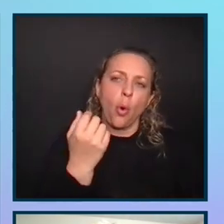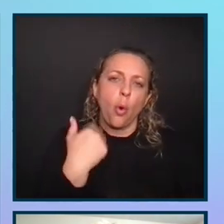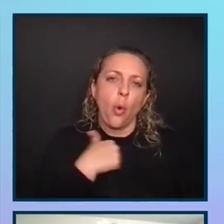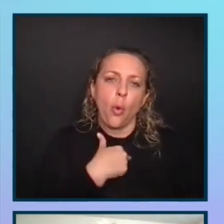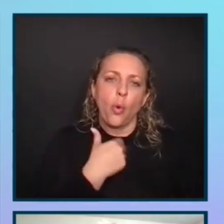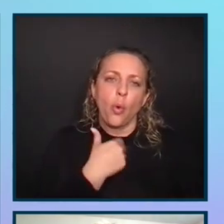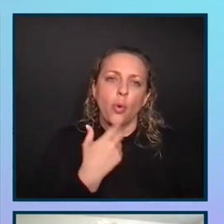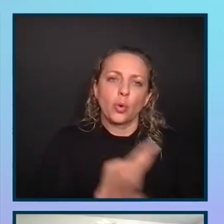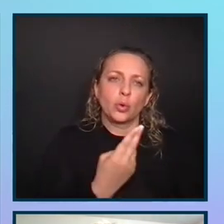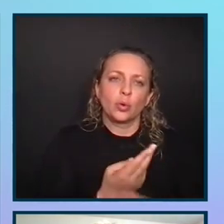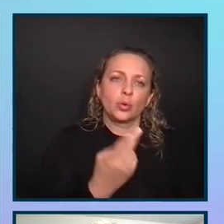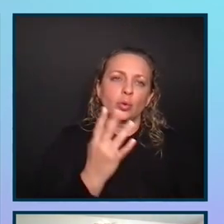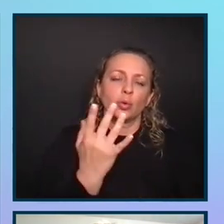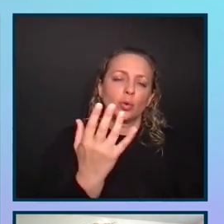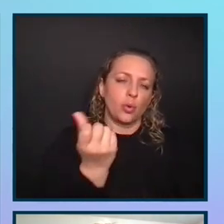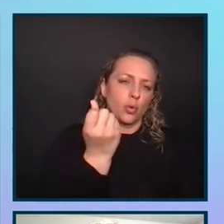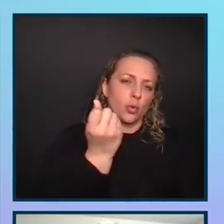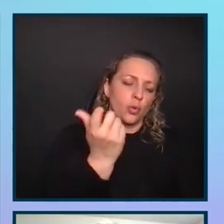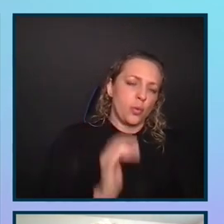see.